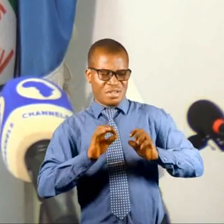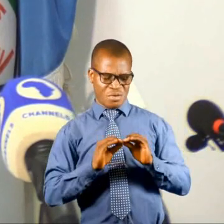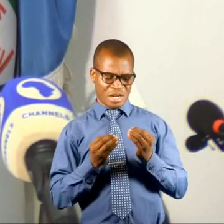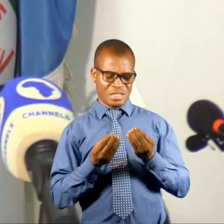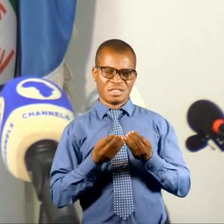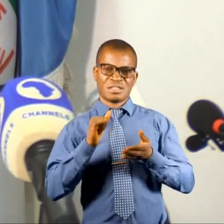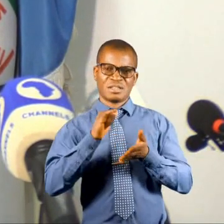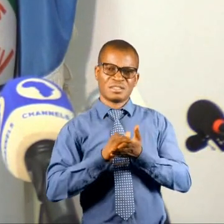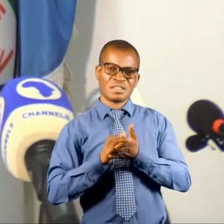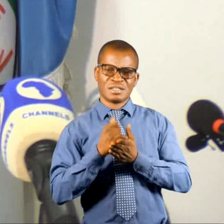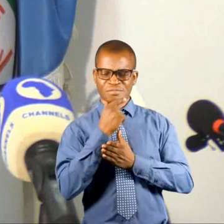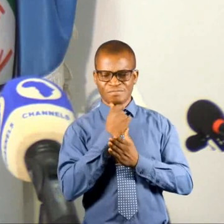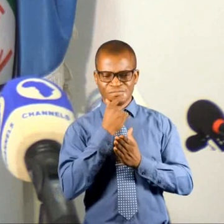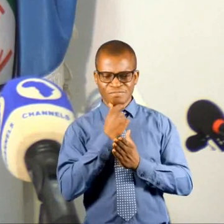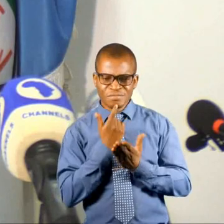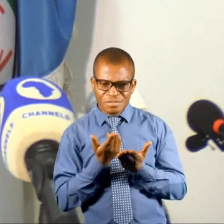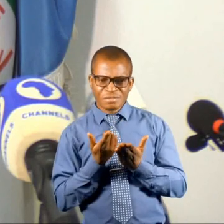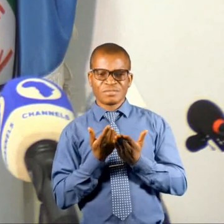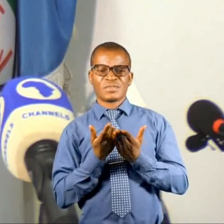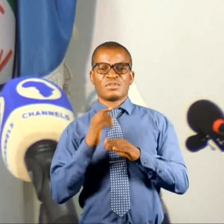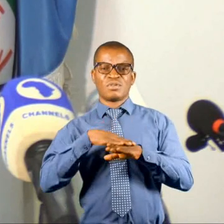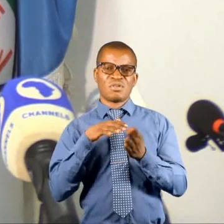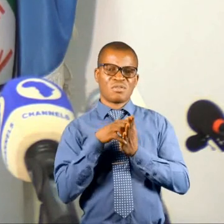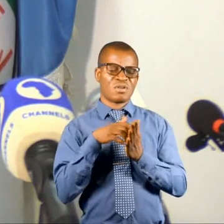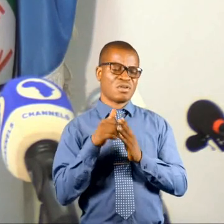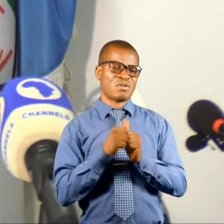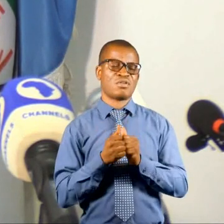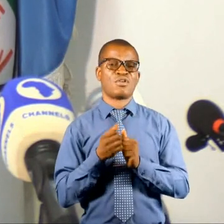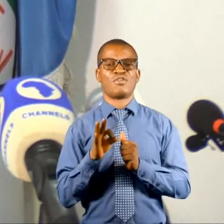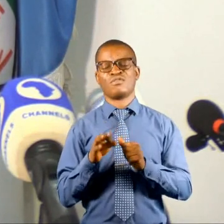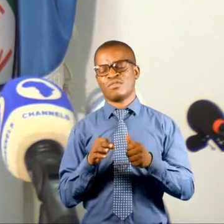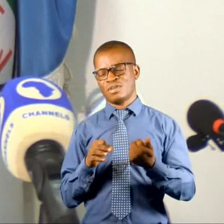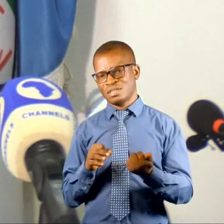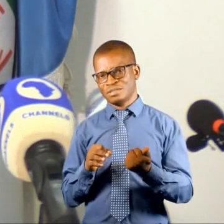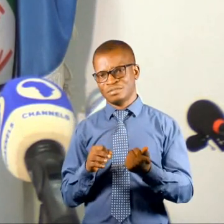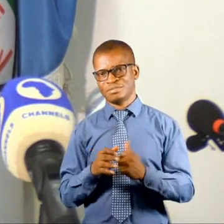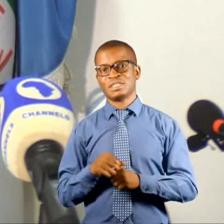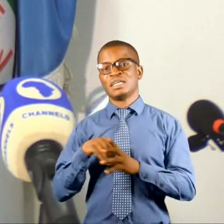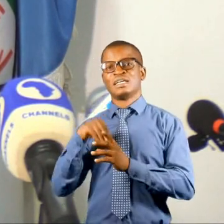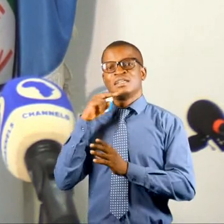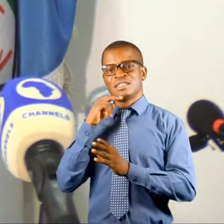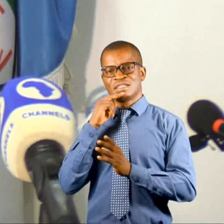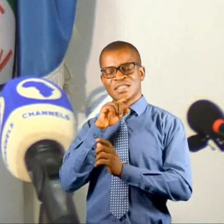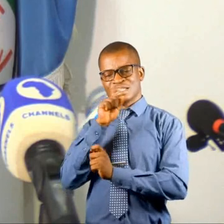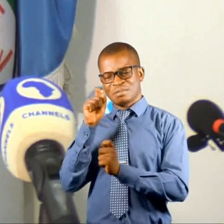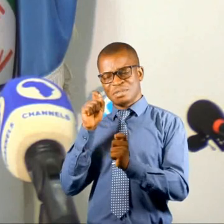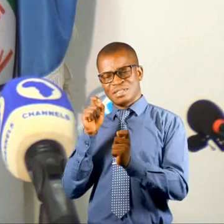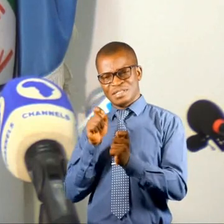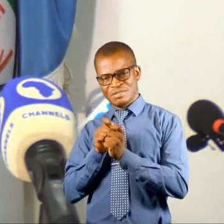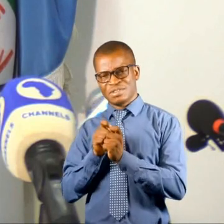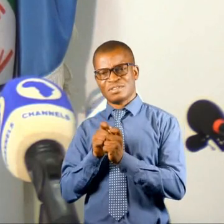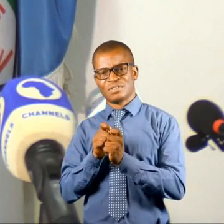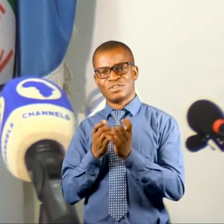trafficking organizations that prey on the desperation and vulnerability of others. In